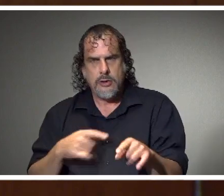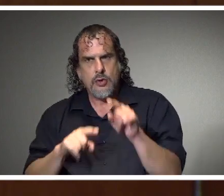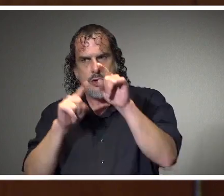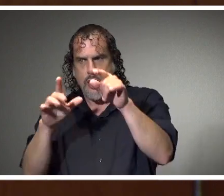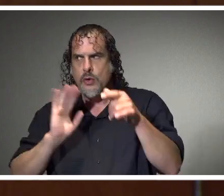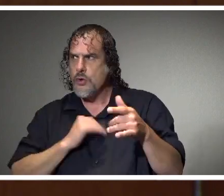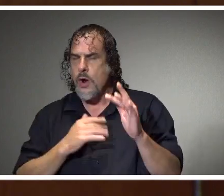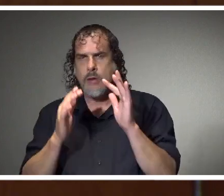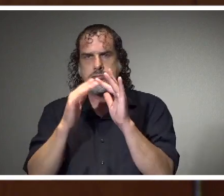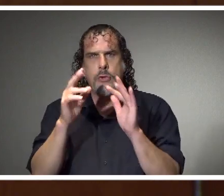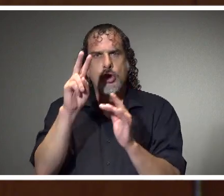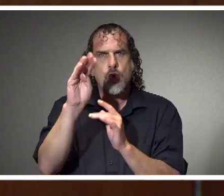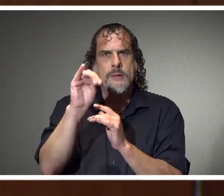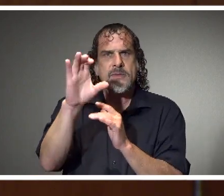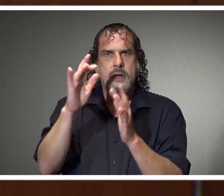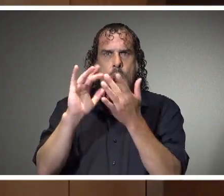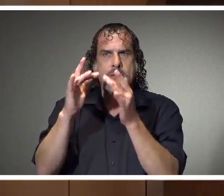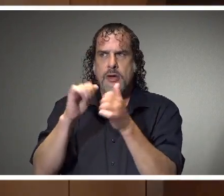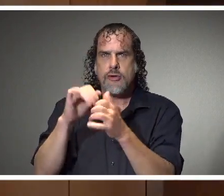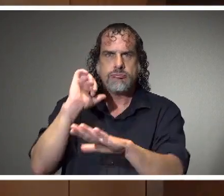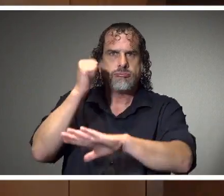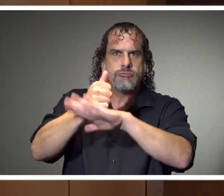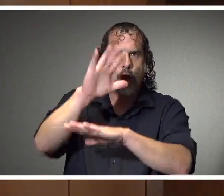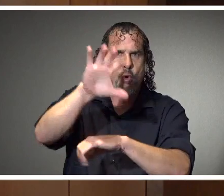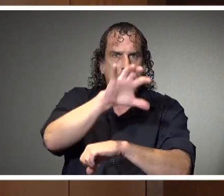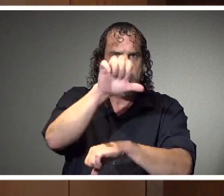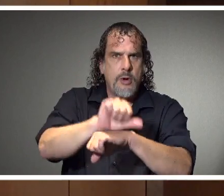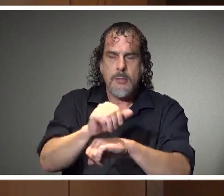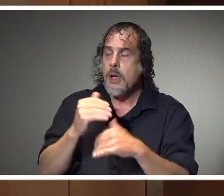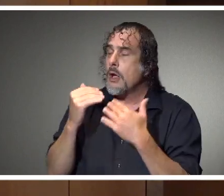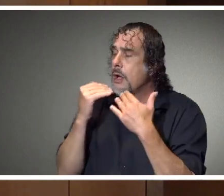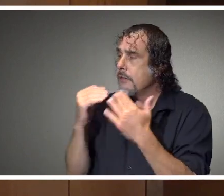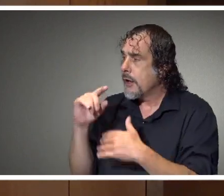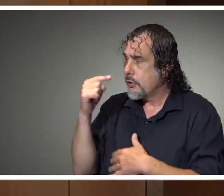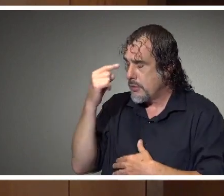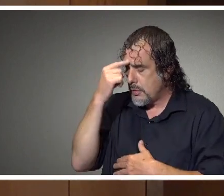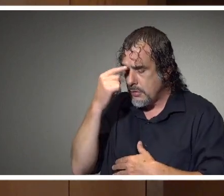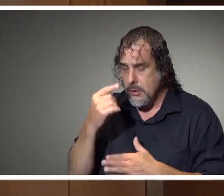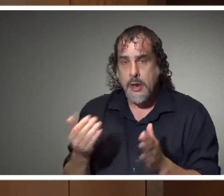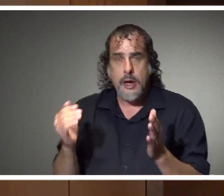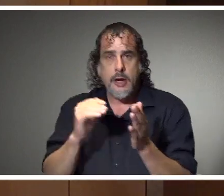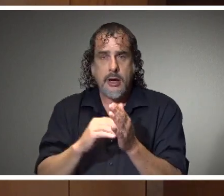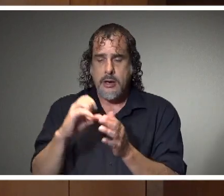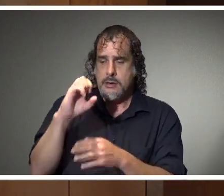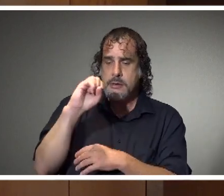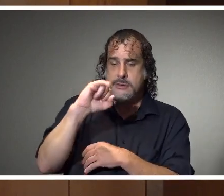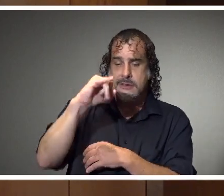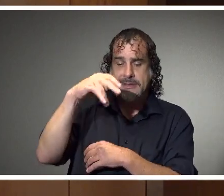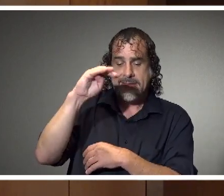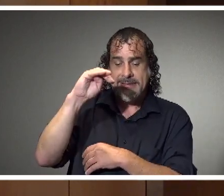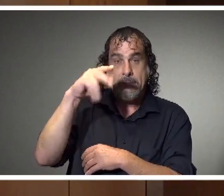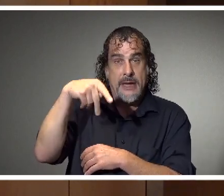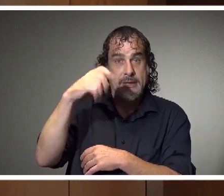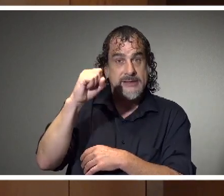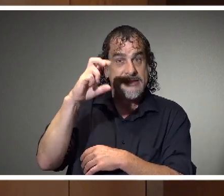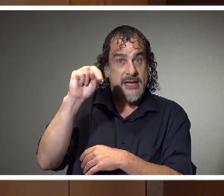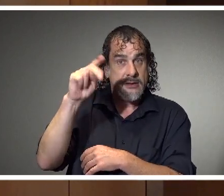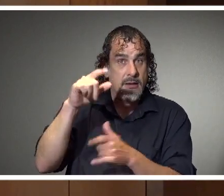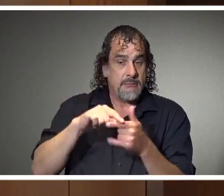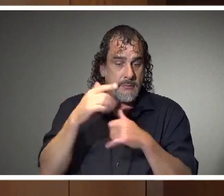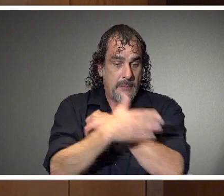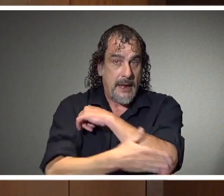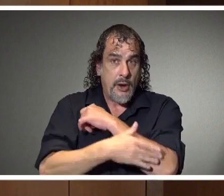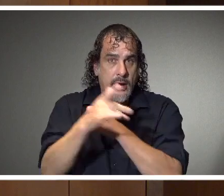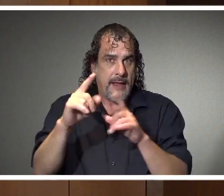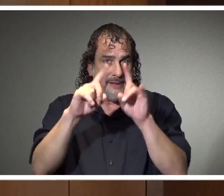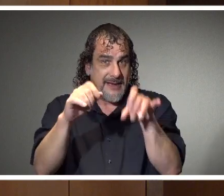an appointment. Thank you, Governor. Thank you, Dr. Dobbs. Again, Simpson County, testing tomorrow. And so if you